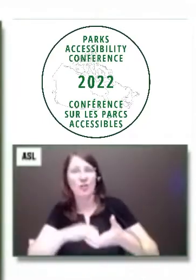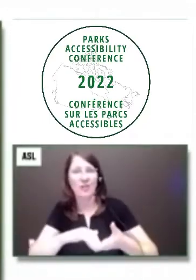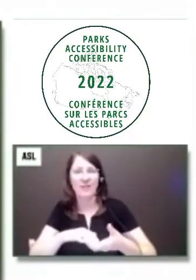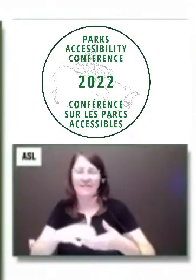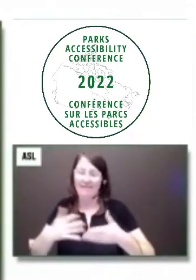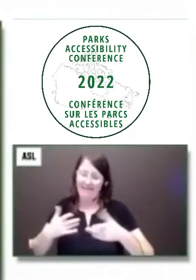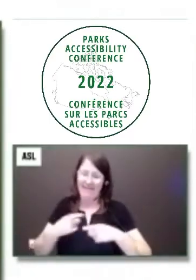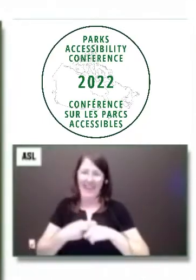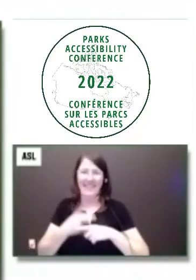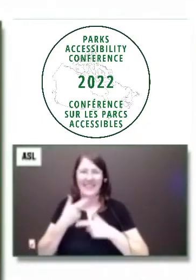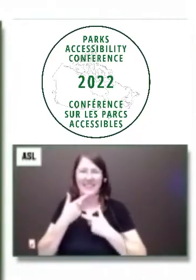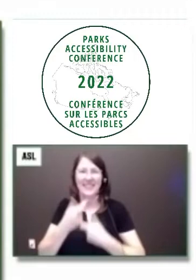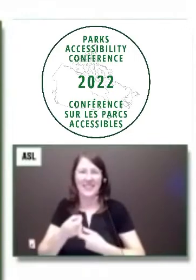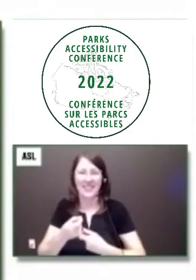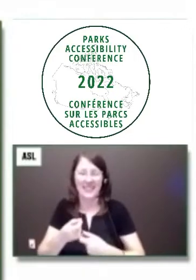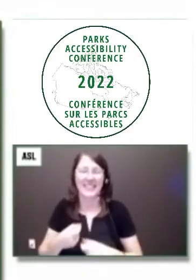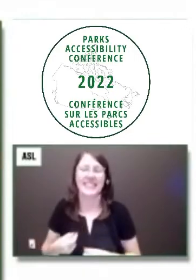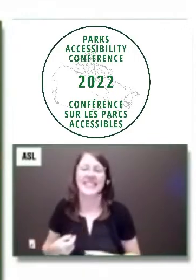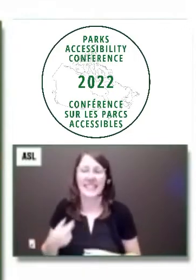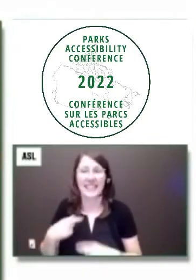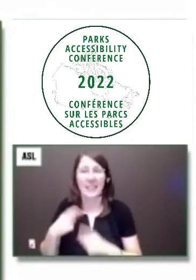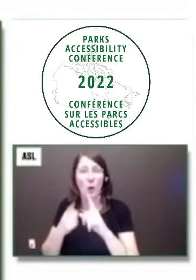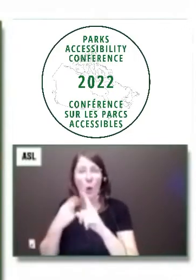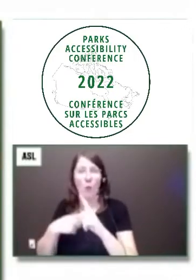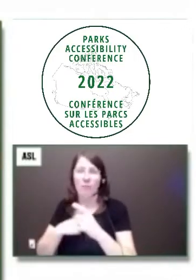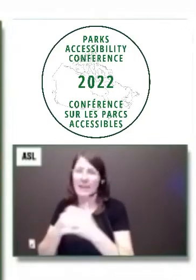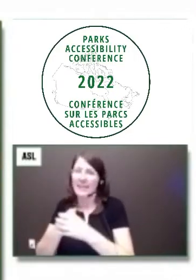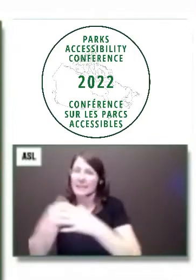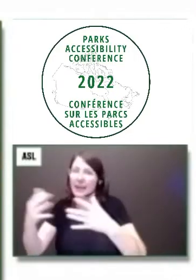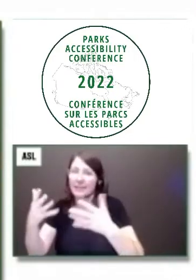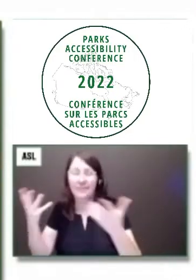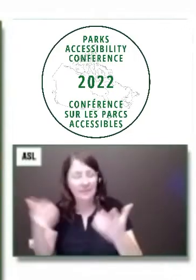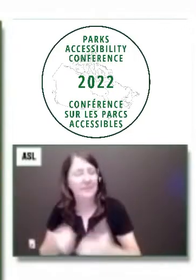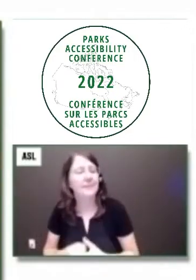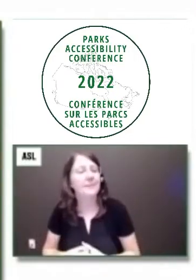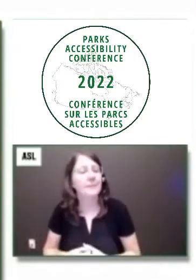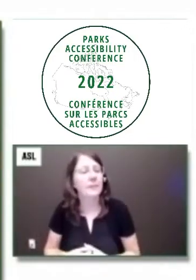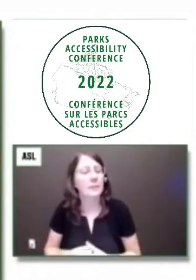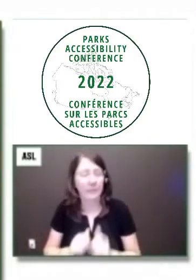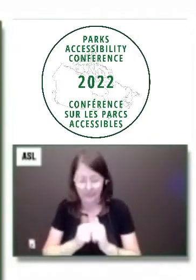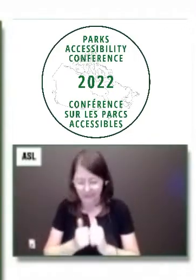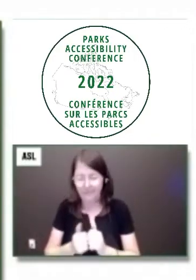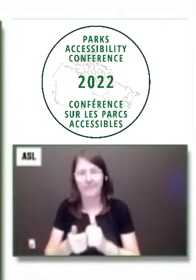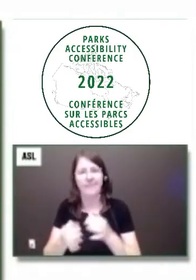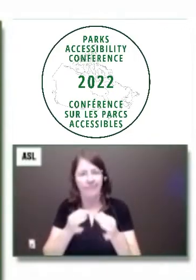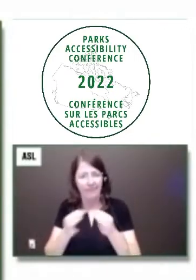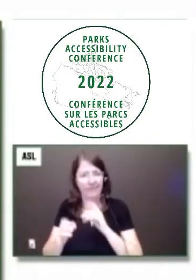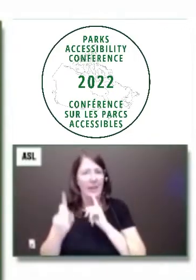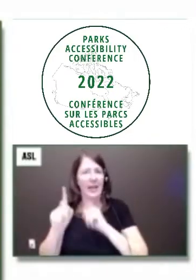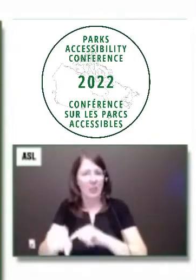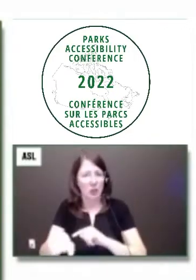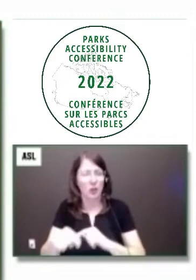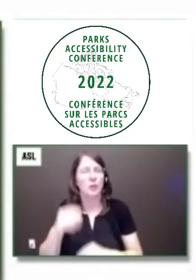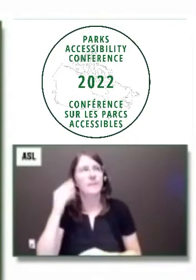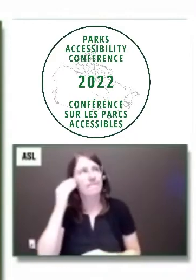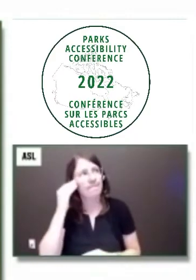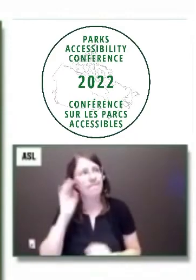Yeah, within this, trying to structure the best way of putting this politically,